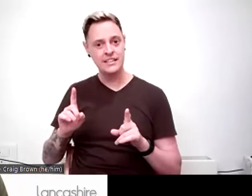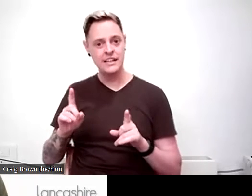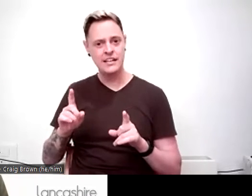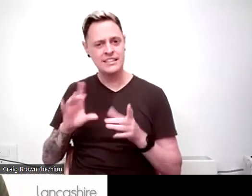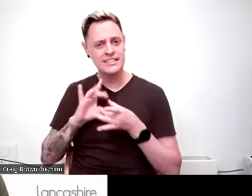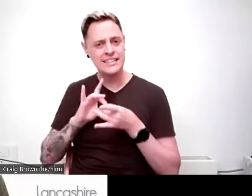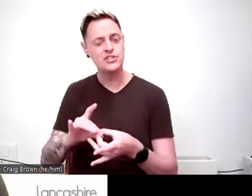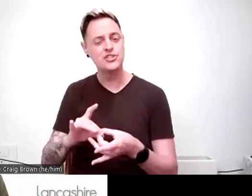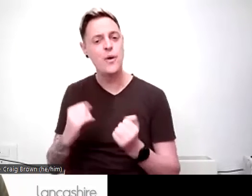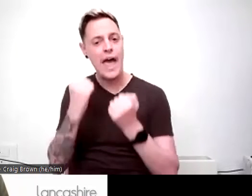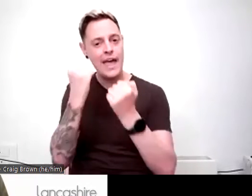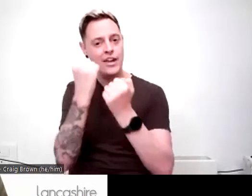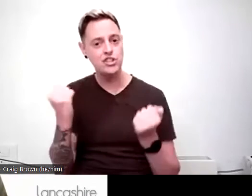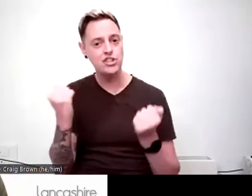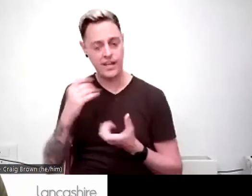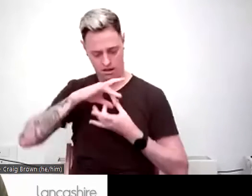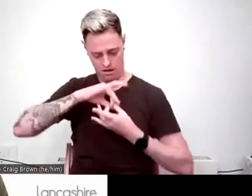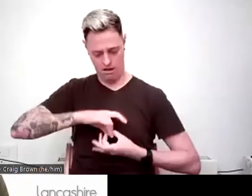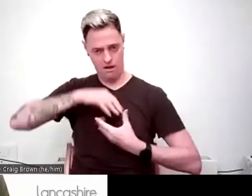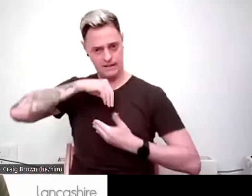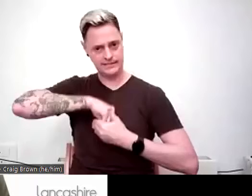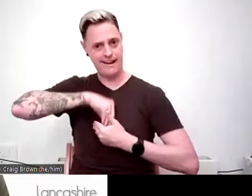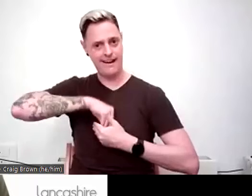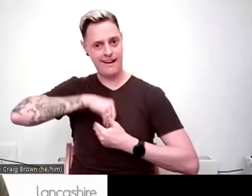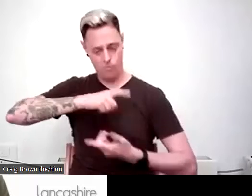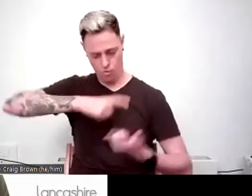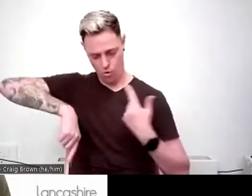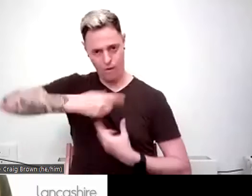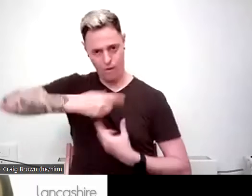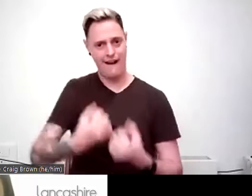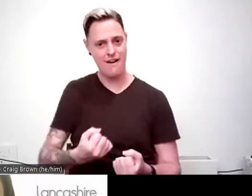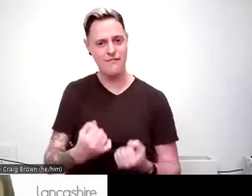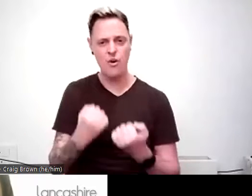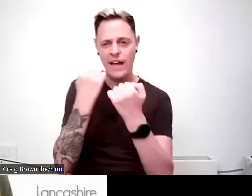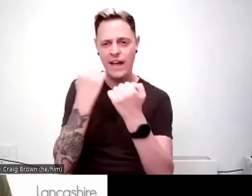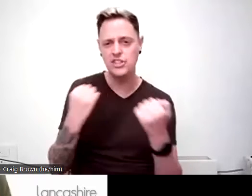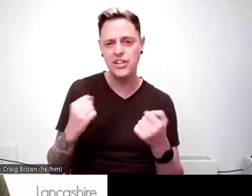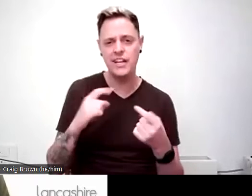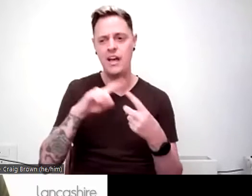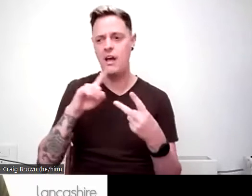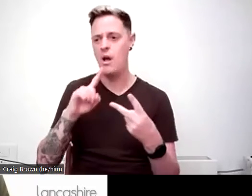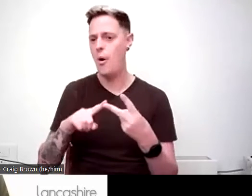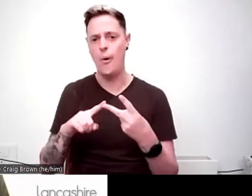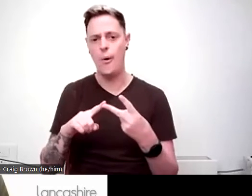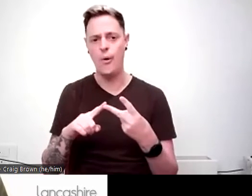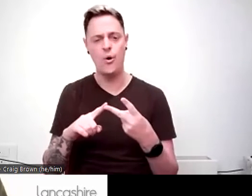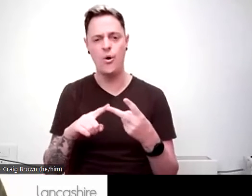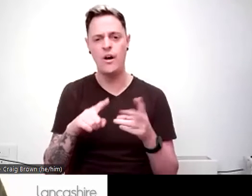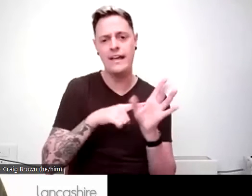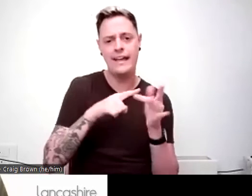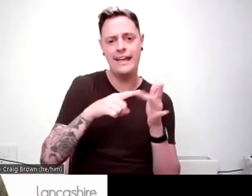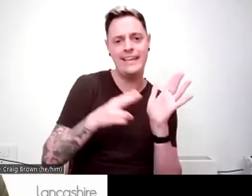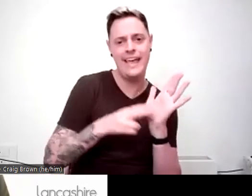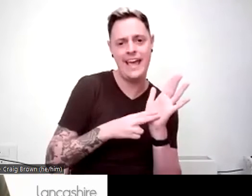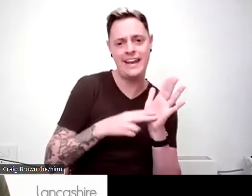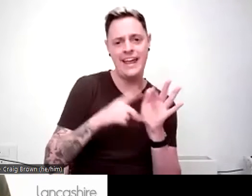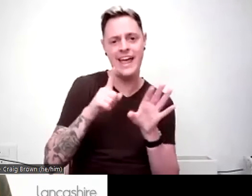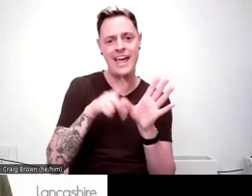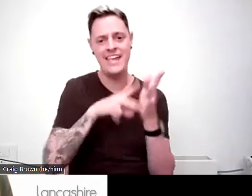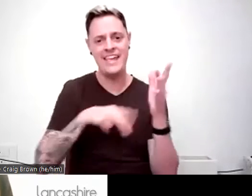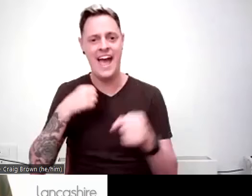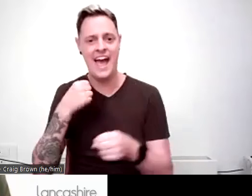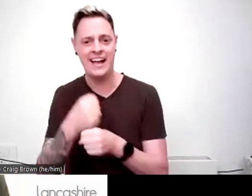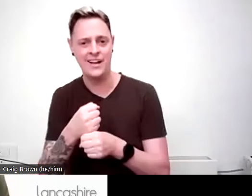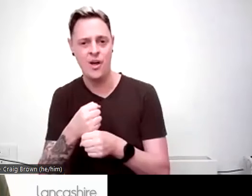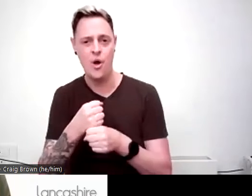everyone has within inside of them, whether you want to call it that, whether you want to call it the yin and the yang, whether you want to call it the lunar and